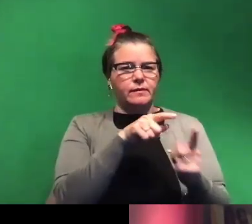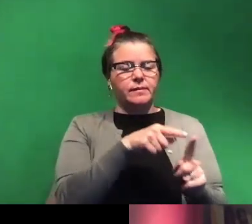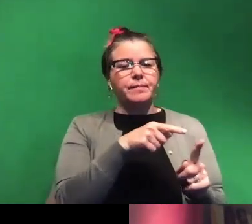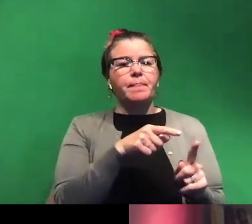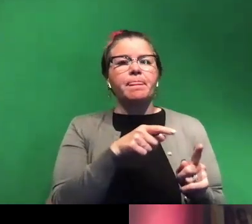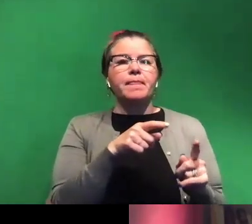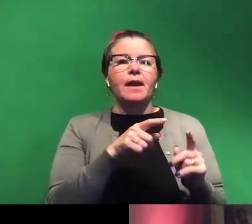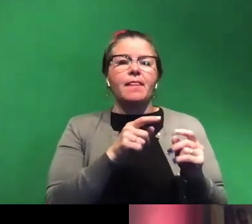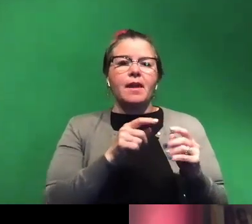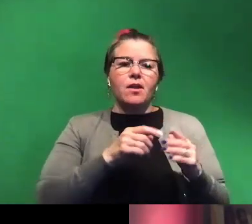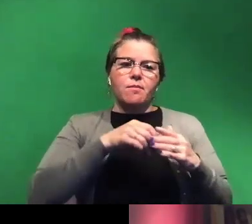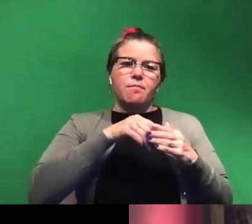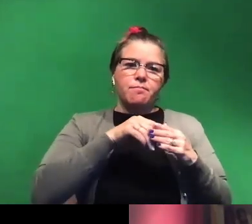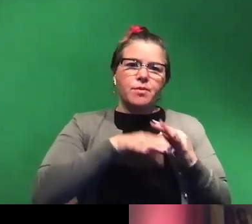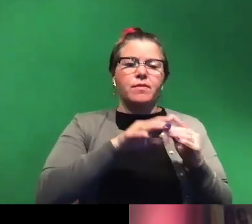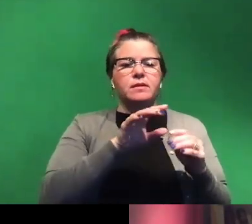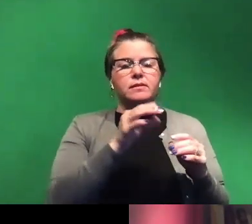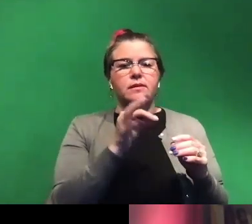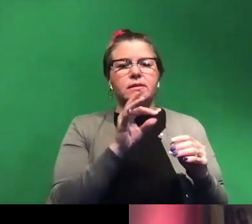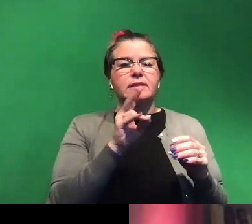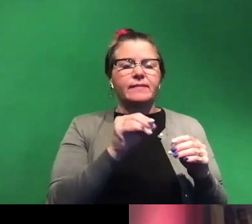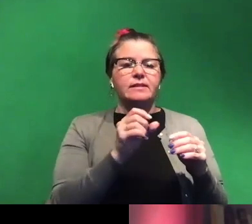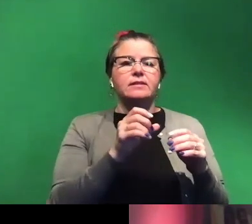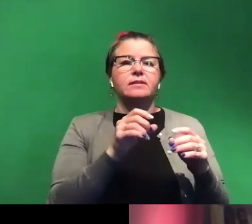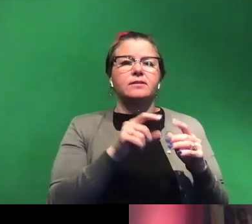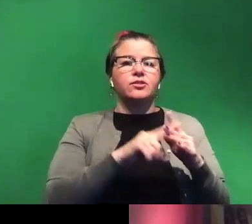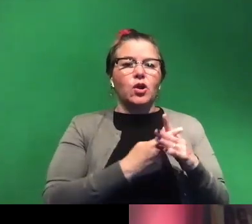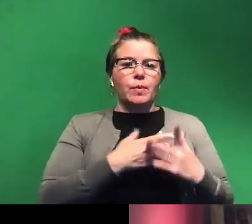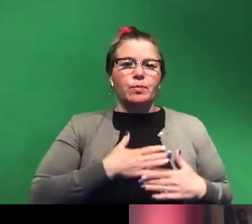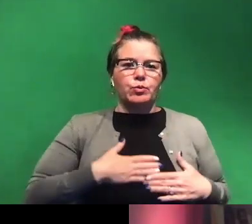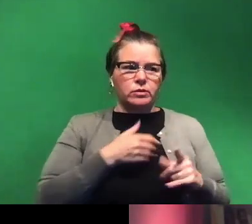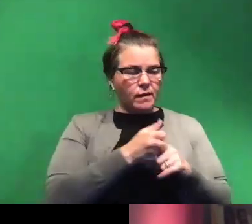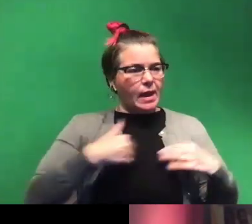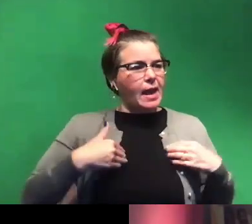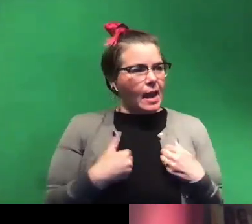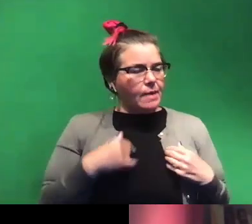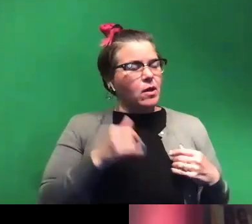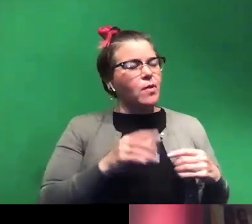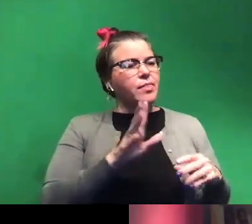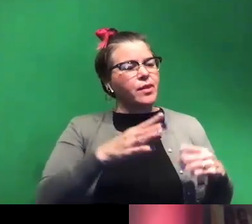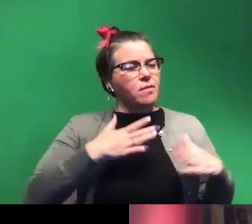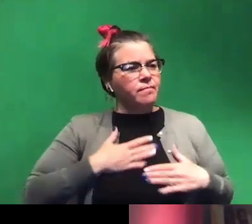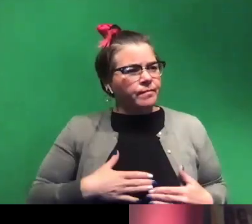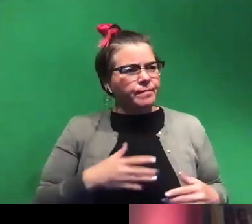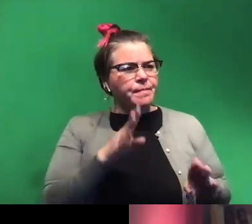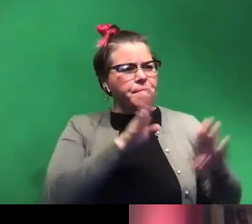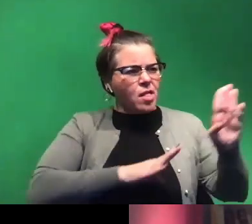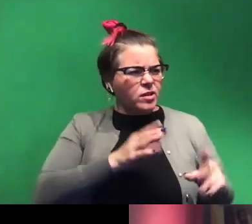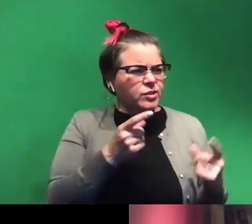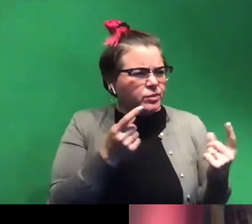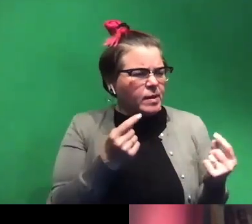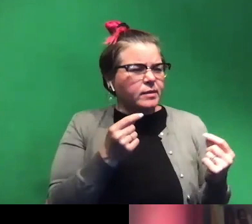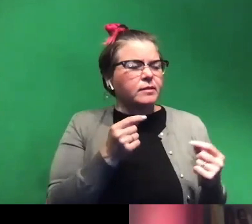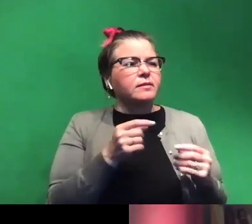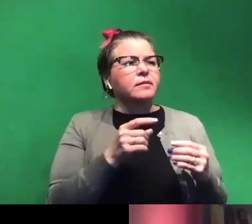of the 1970s where we started to appreciate them as animals. Like, so was their physiology like, was their biology like, along